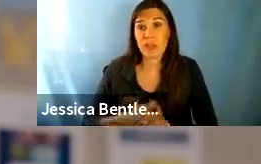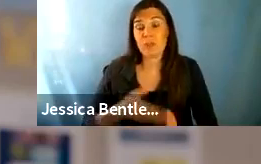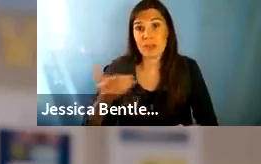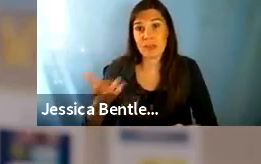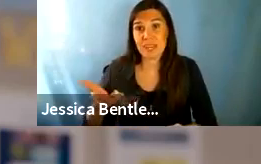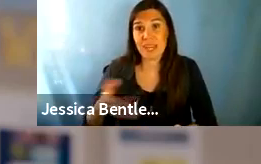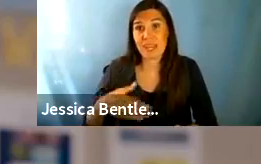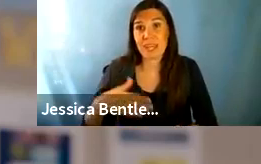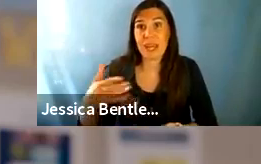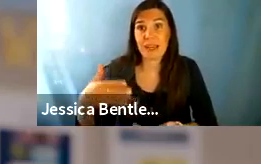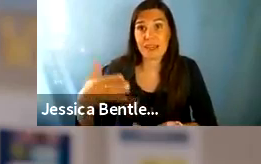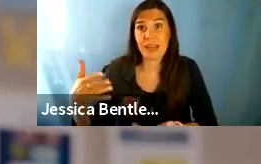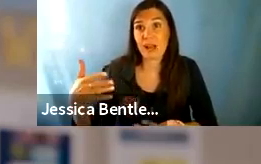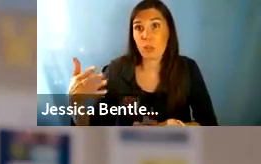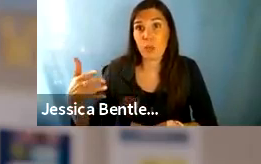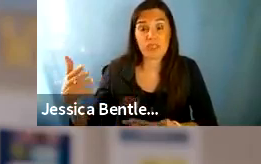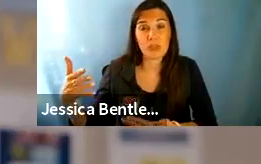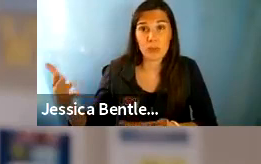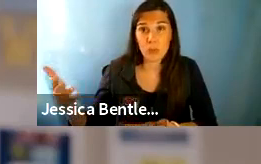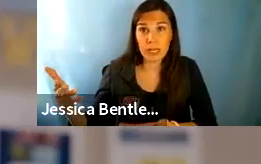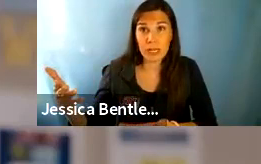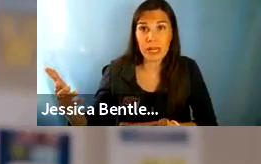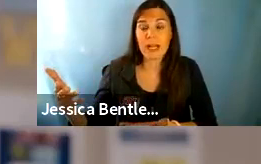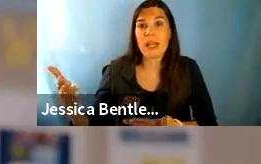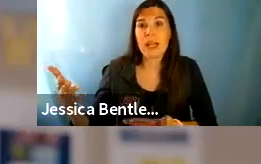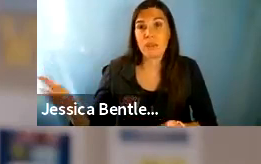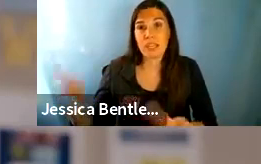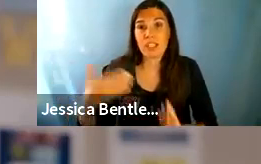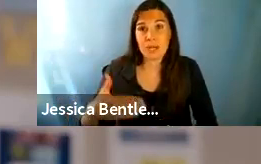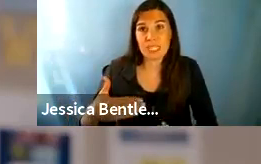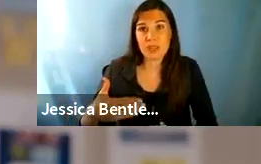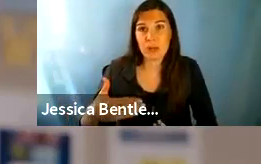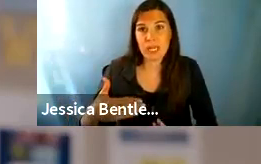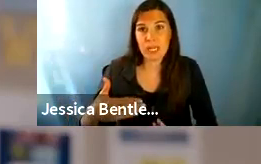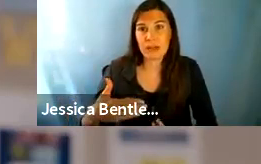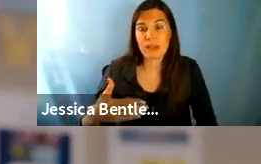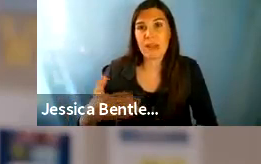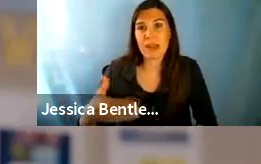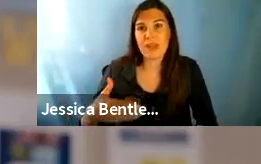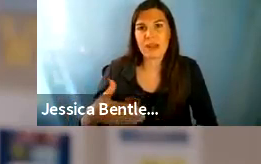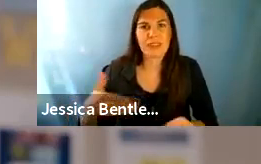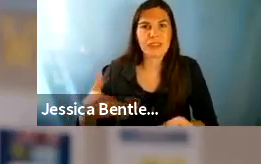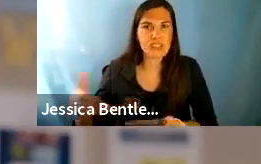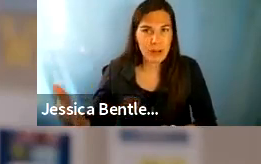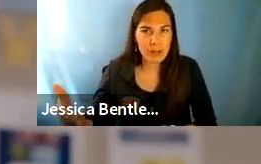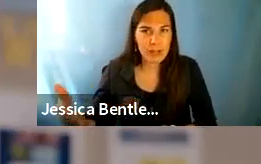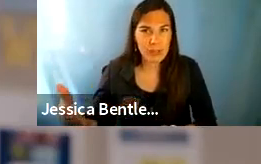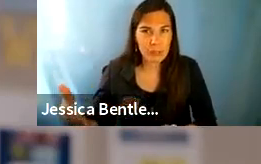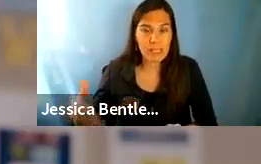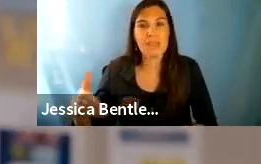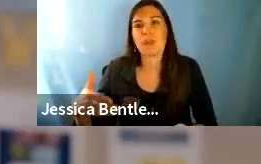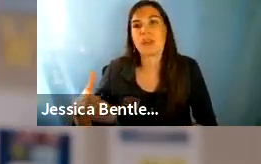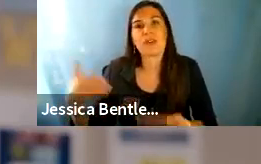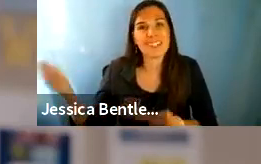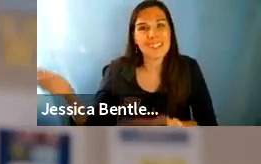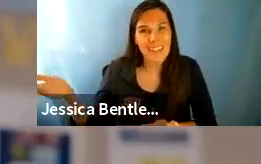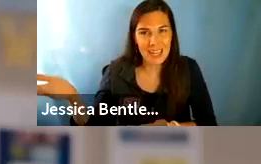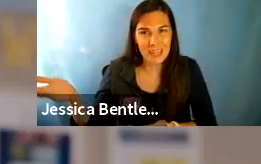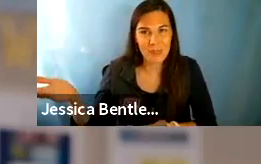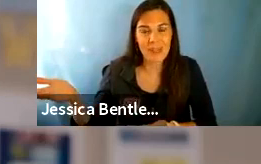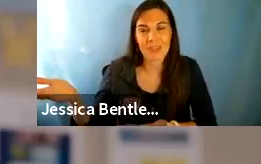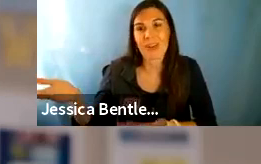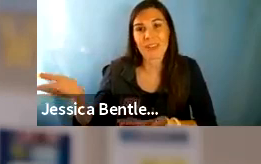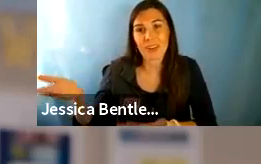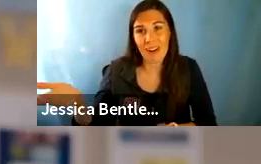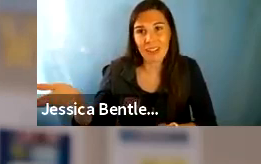come in who maybe have taken ASL 1, 2, 3. When they transfer in here, they might find out that they're starting at 3, even though they've already